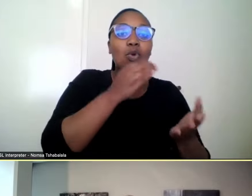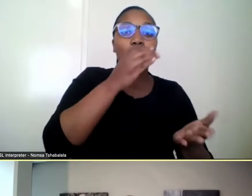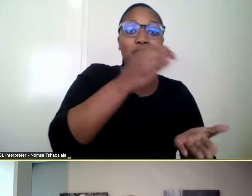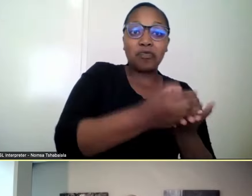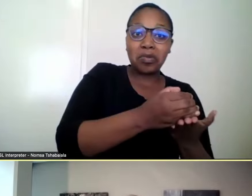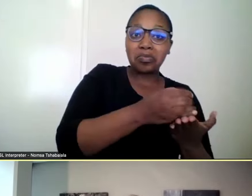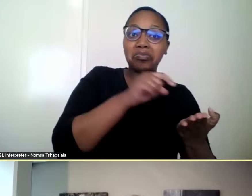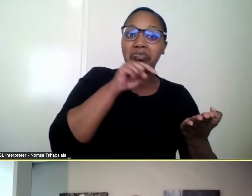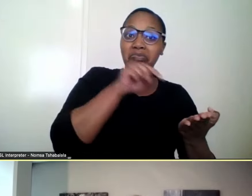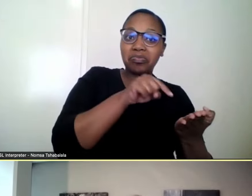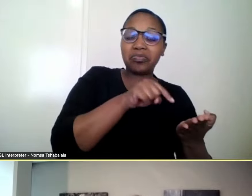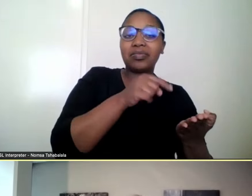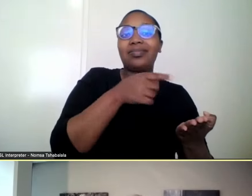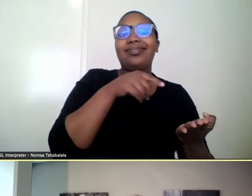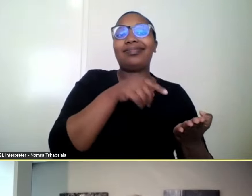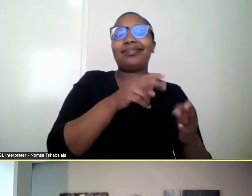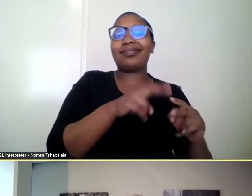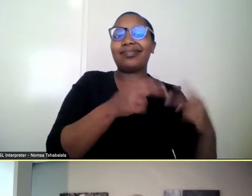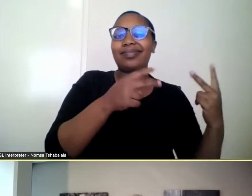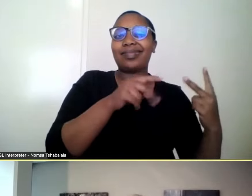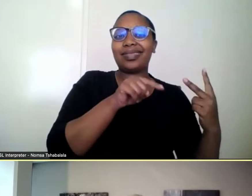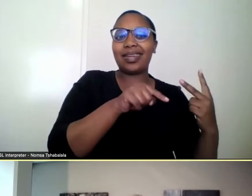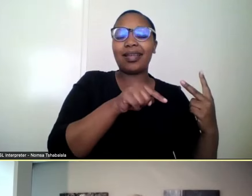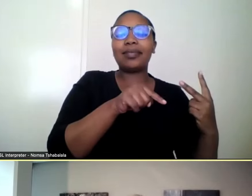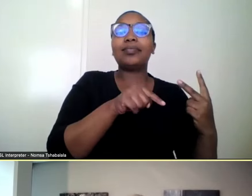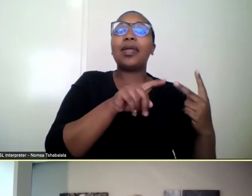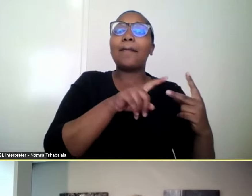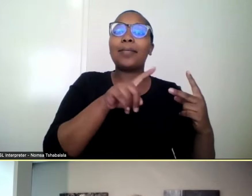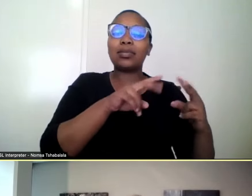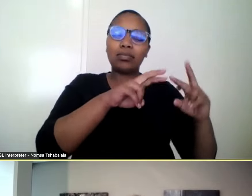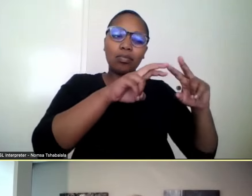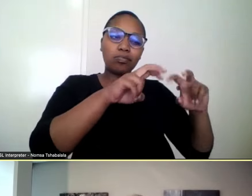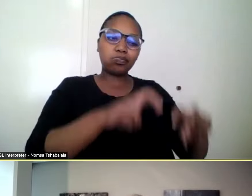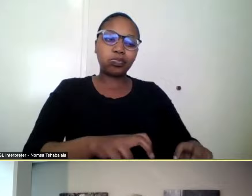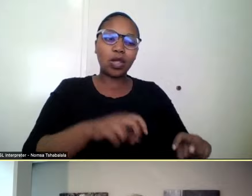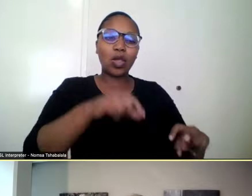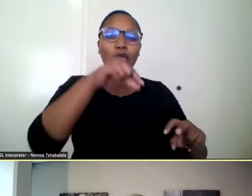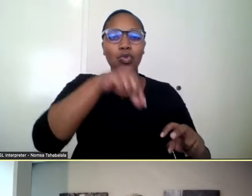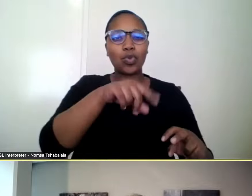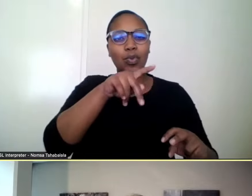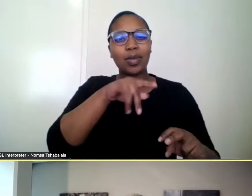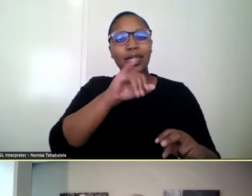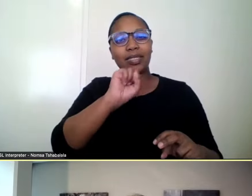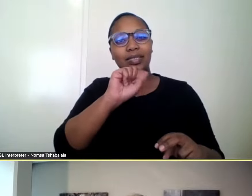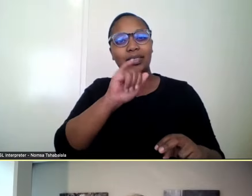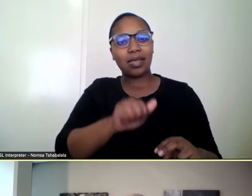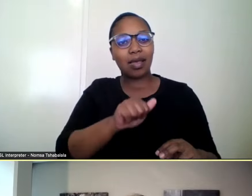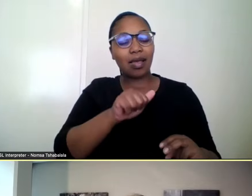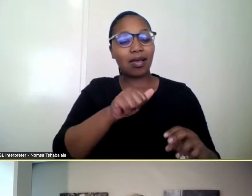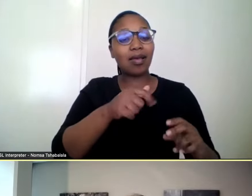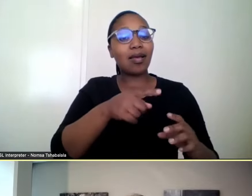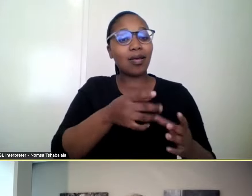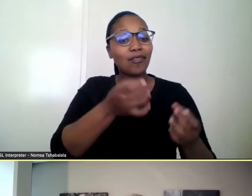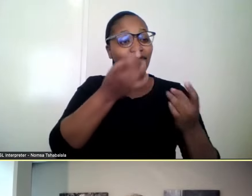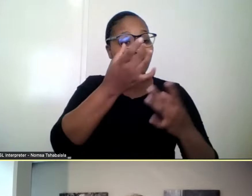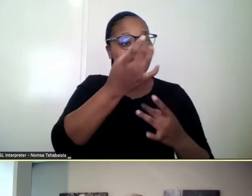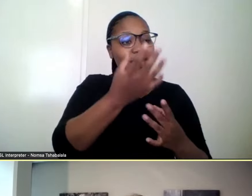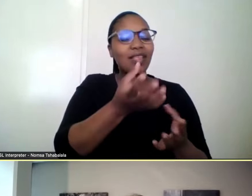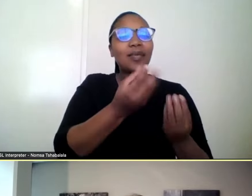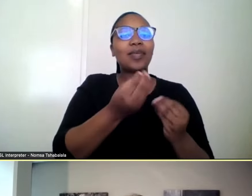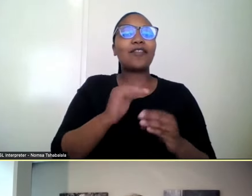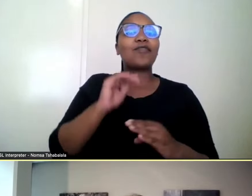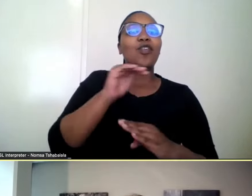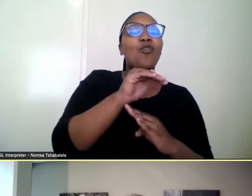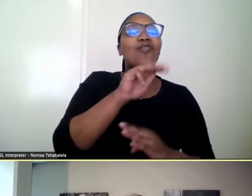the qPCR. But as we look to the qPCR data in Gauteng, it's around 90% of